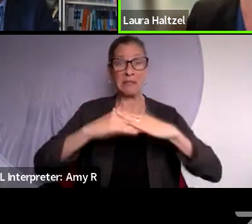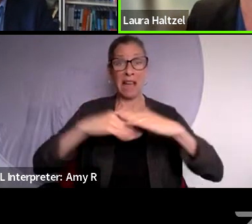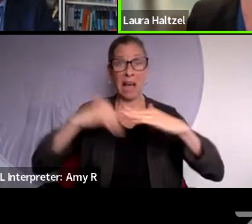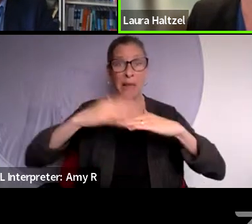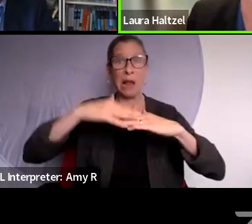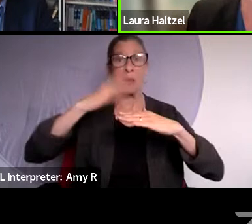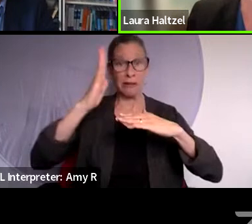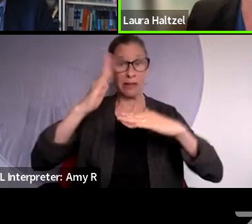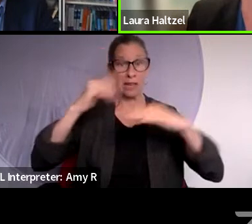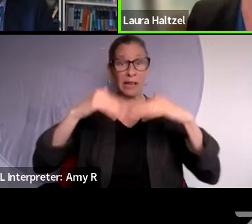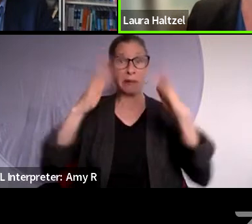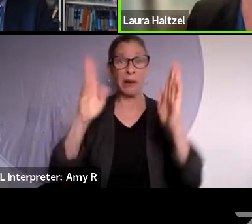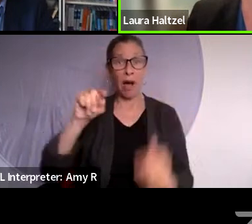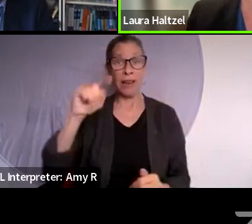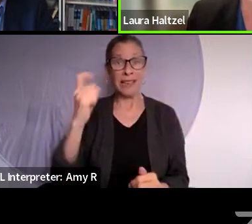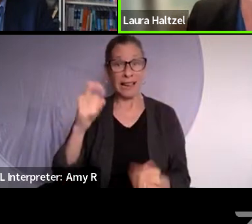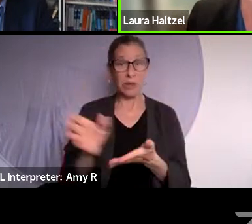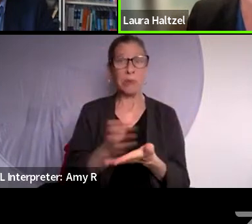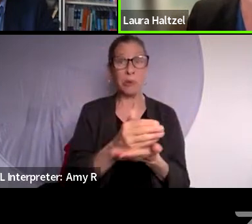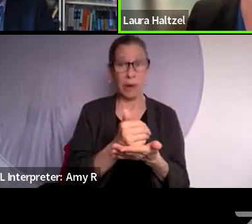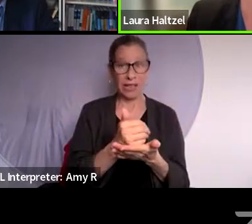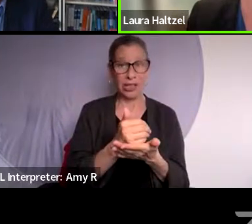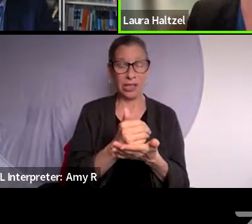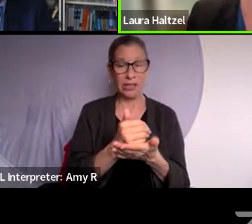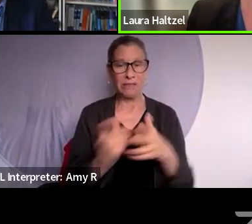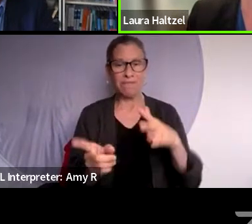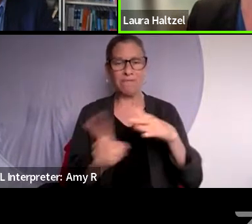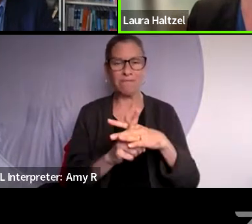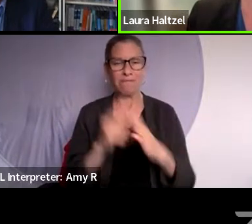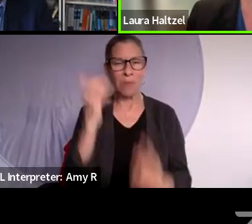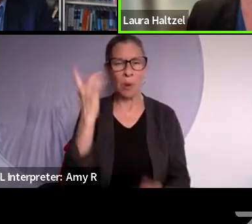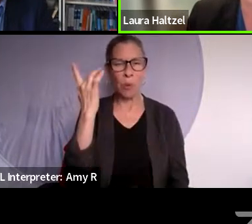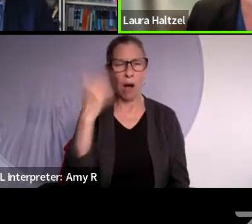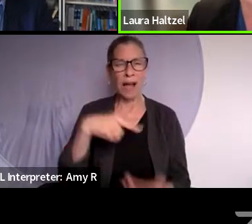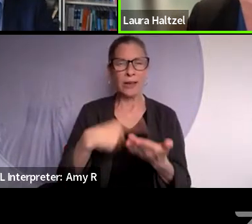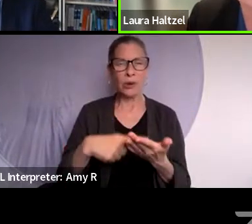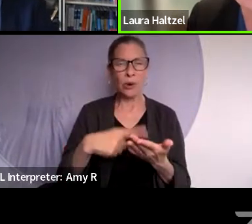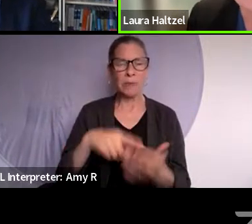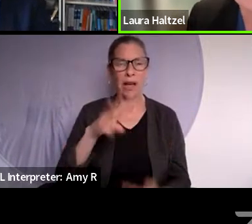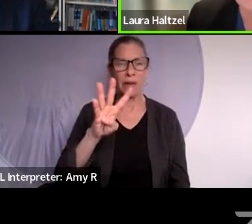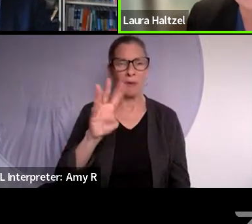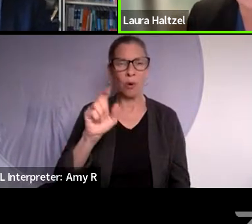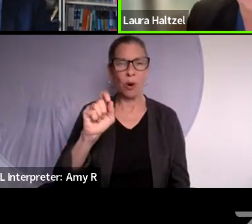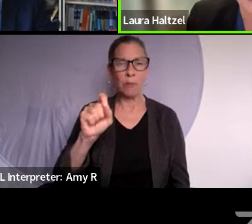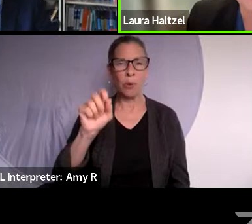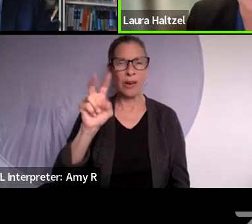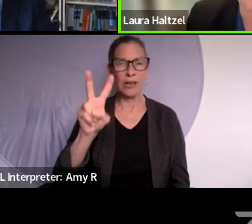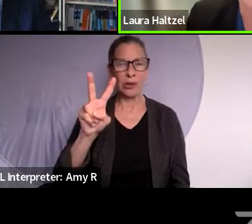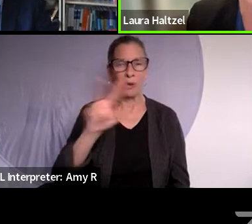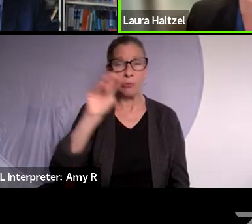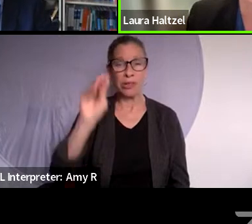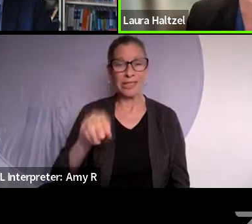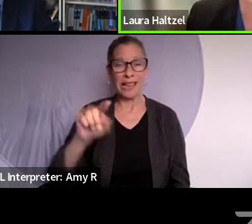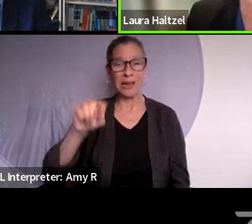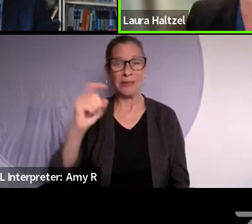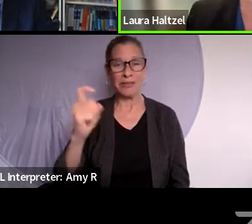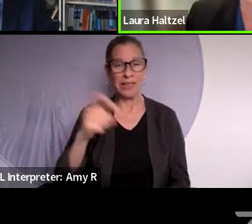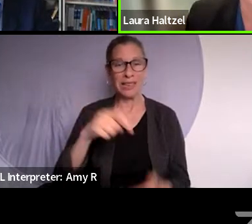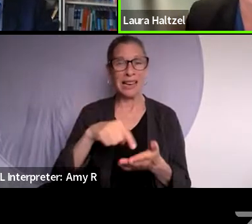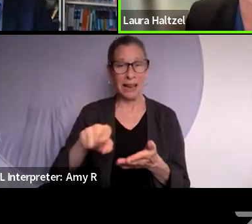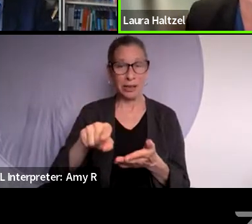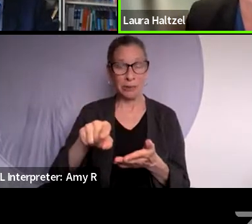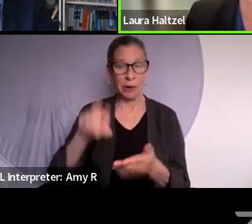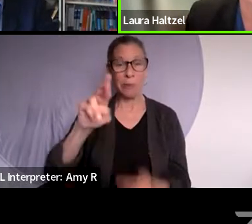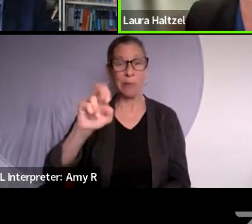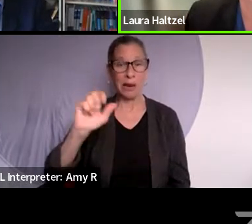wages? And that comes up partly because you talked about 4.2% of taxable payroll. The